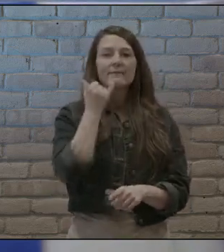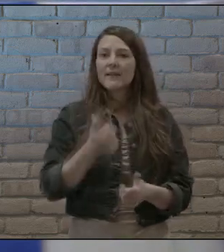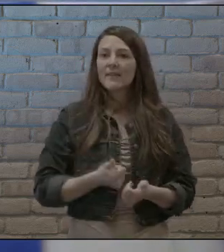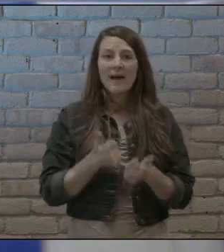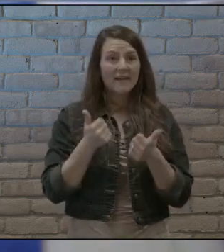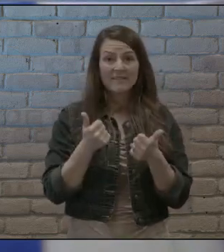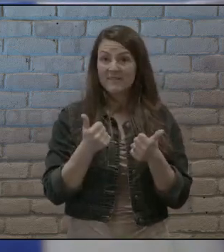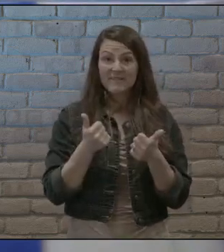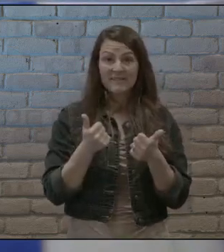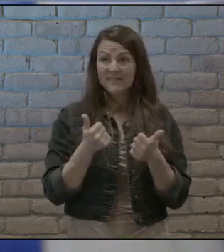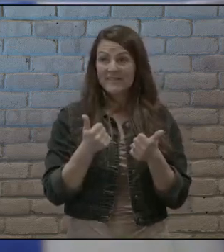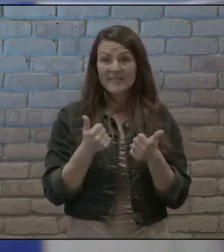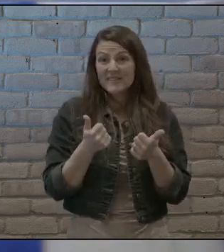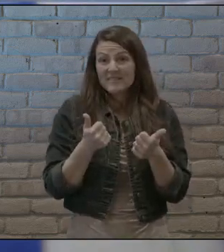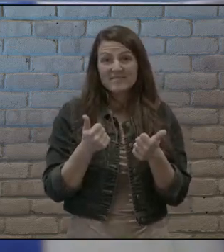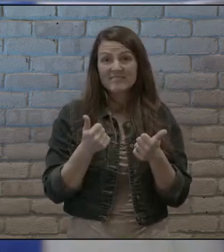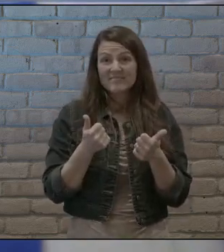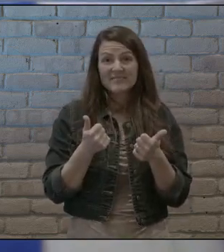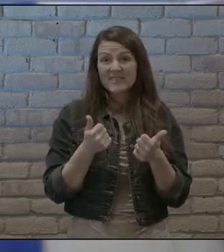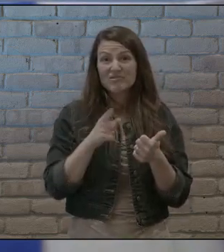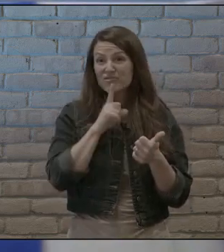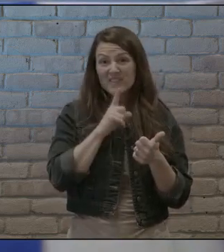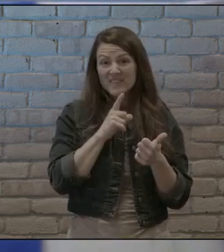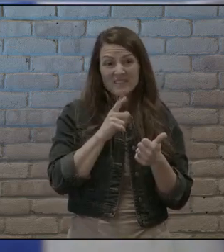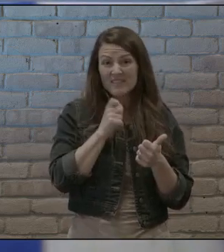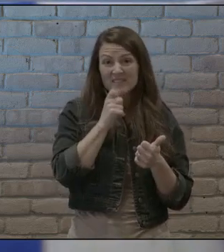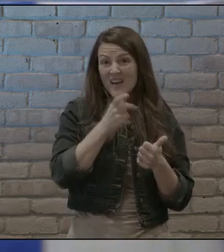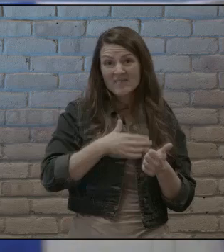anything but merry?